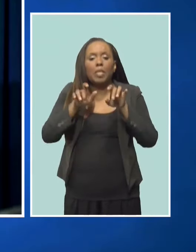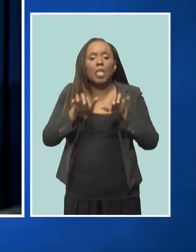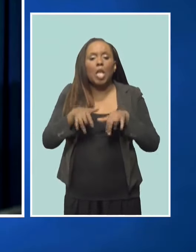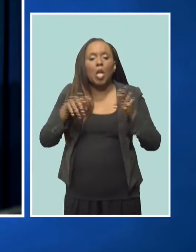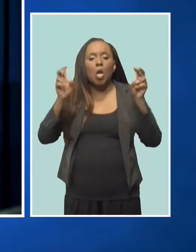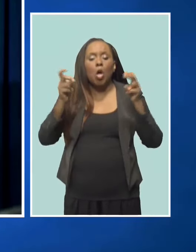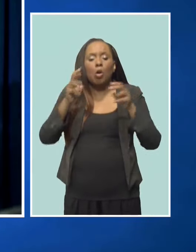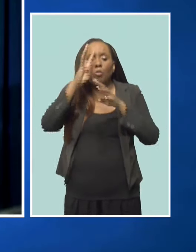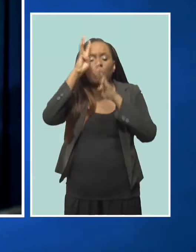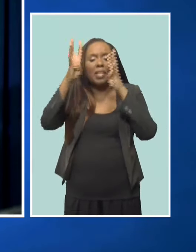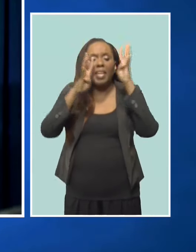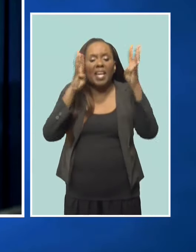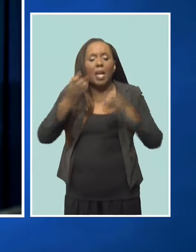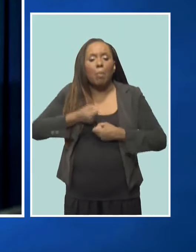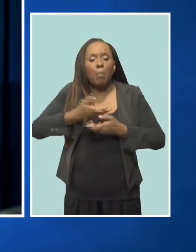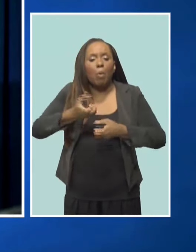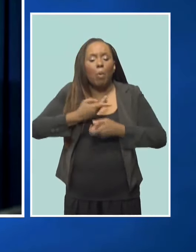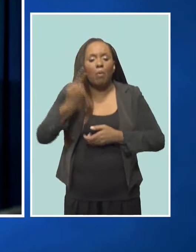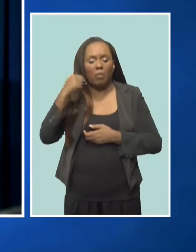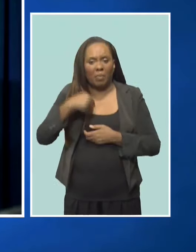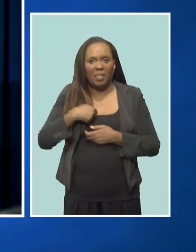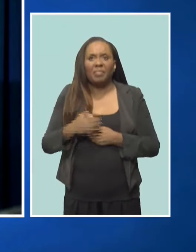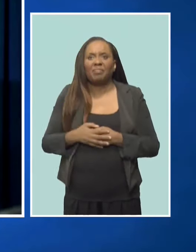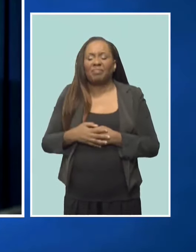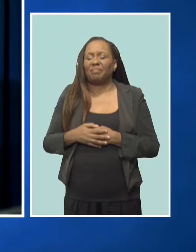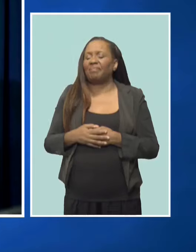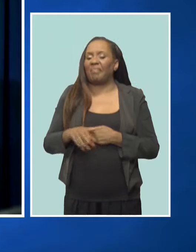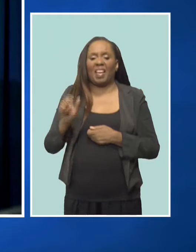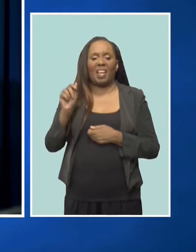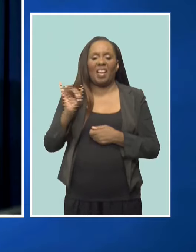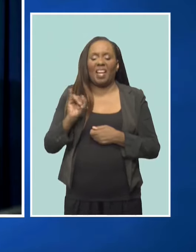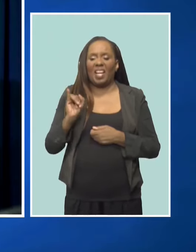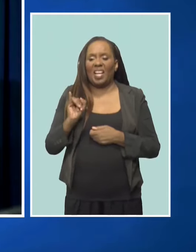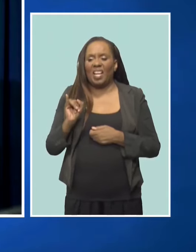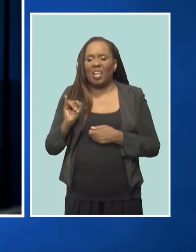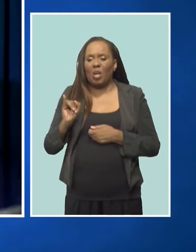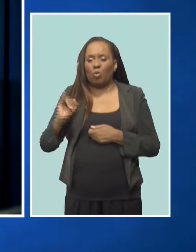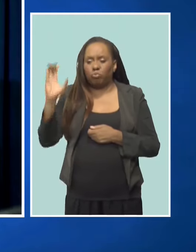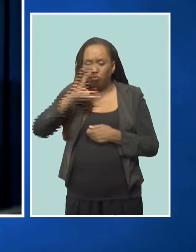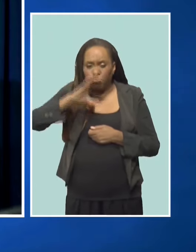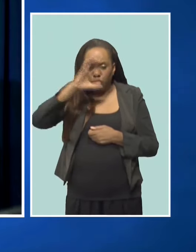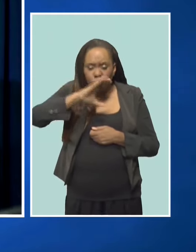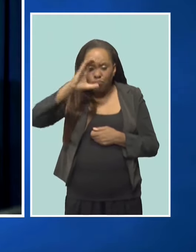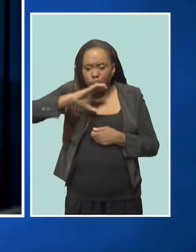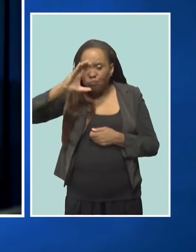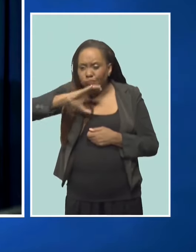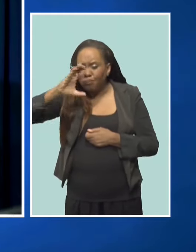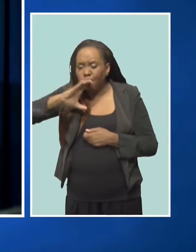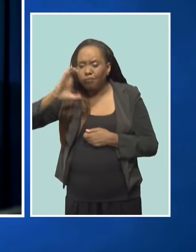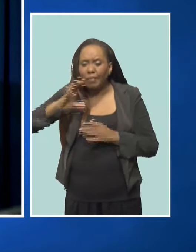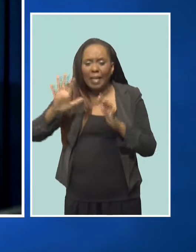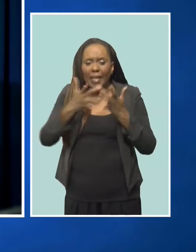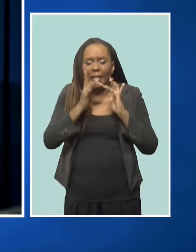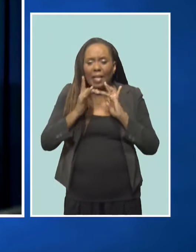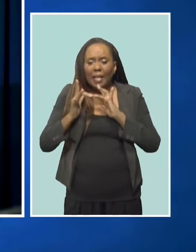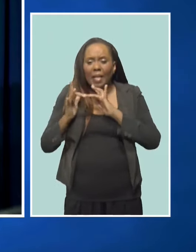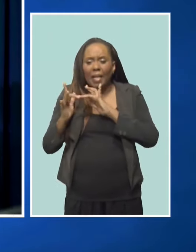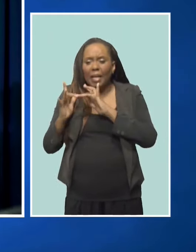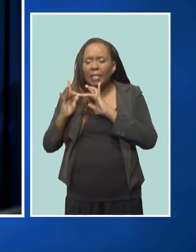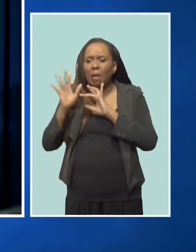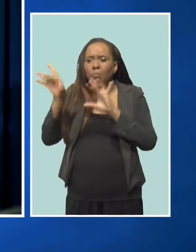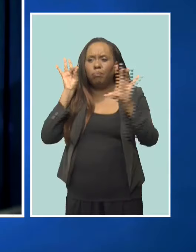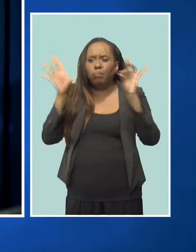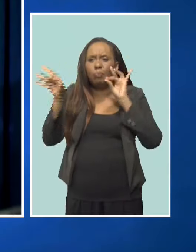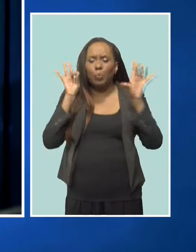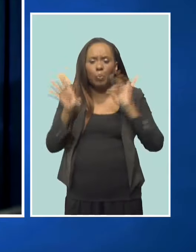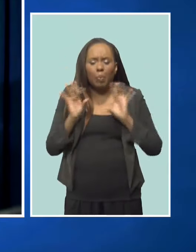the terms, and it scores the internet, it scores wherever it has its tentacles, using the internet and browsers and